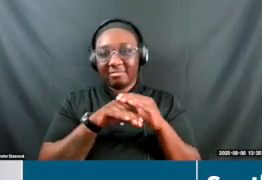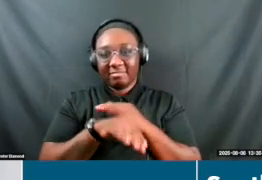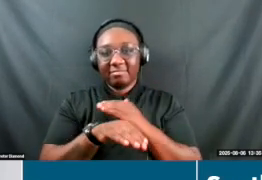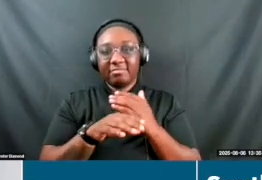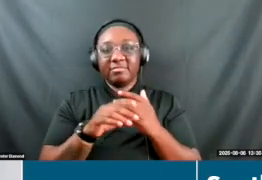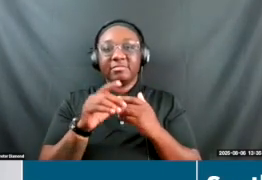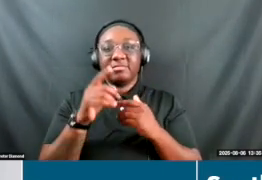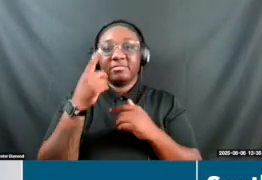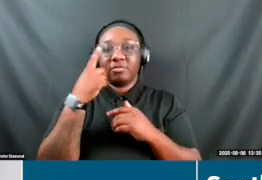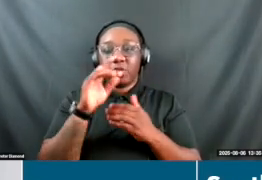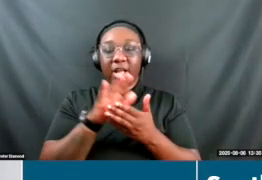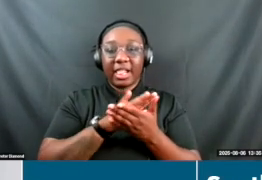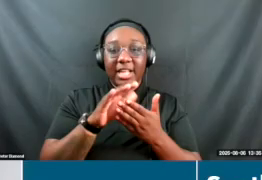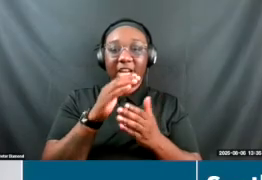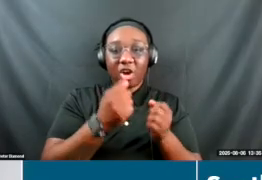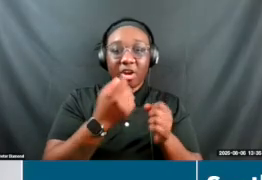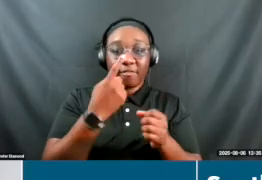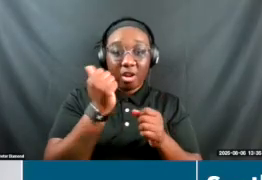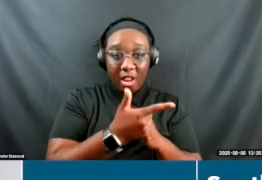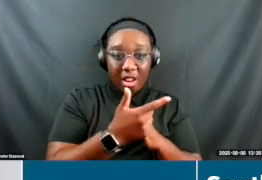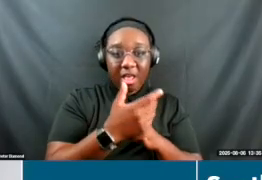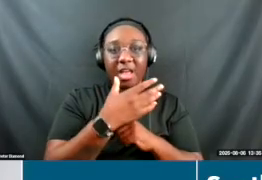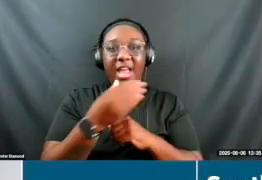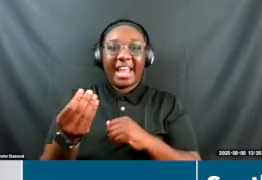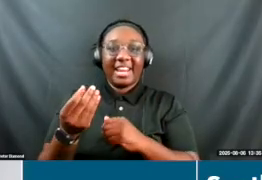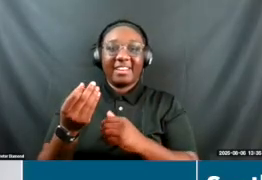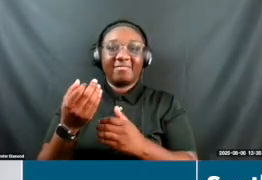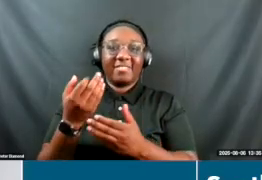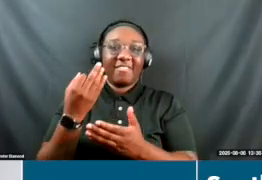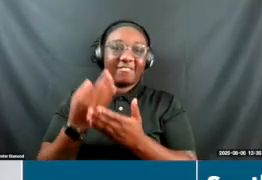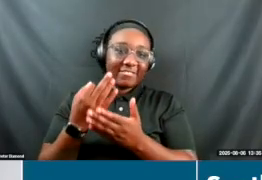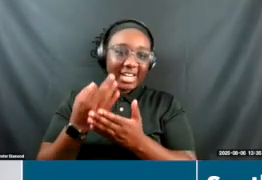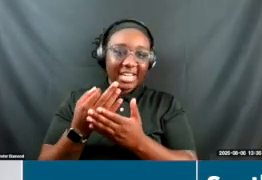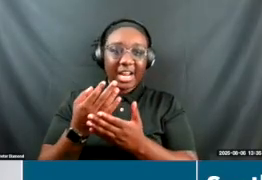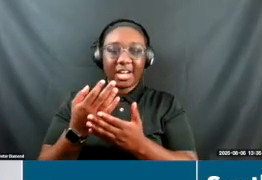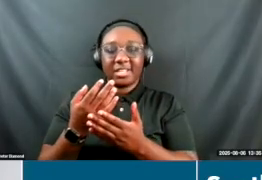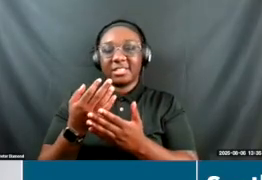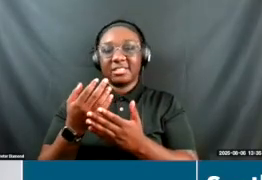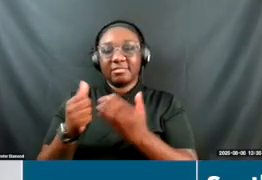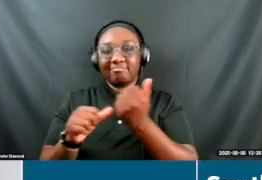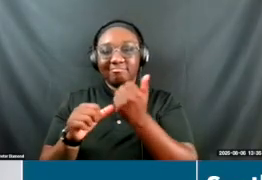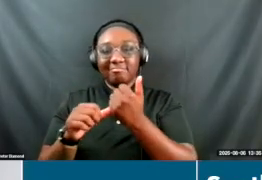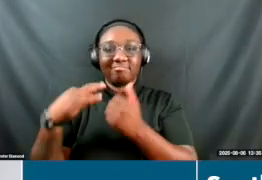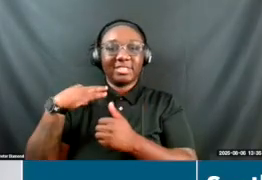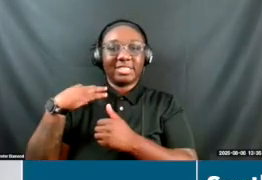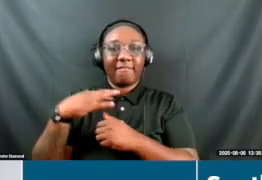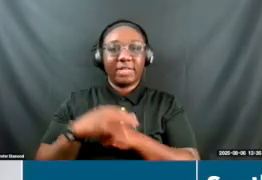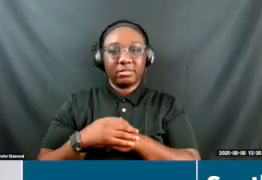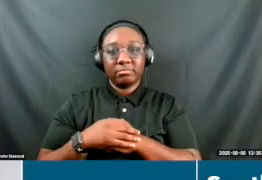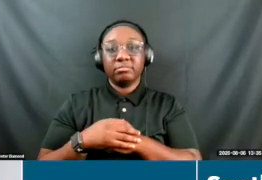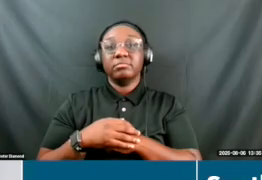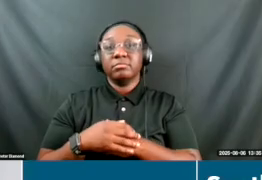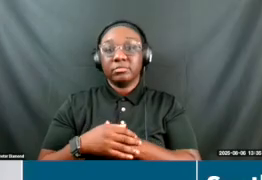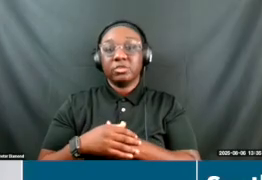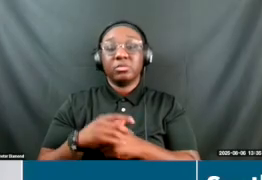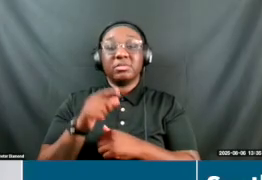assistance incentive, and was meant to last several cycles of funding, all while concentrating on incentives to those who need